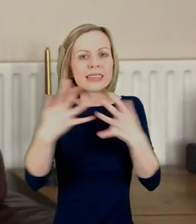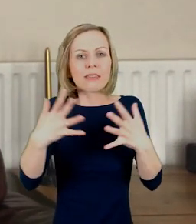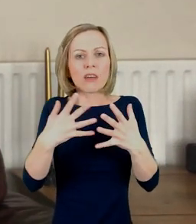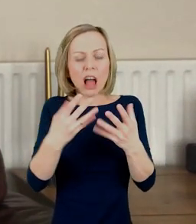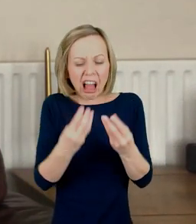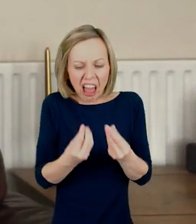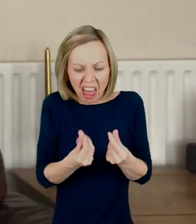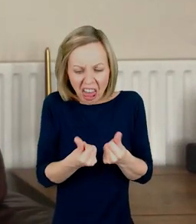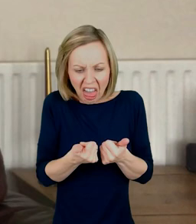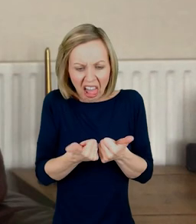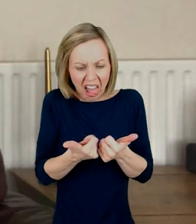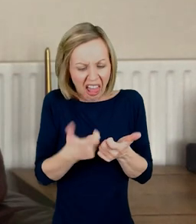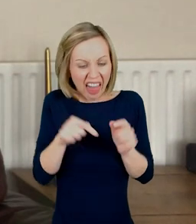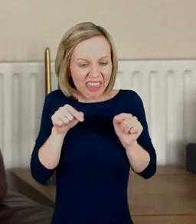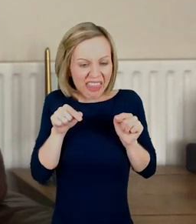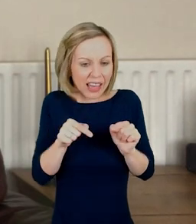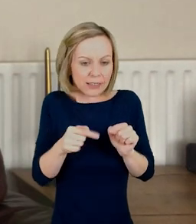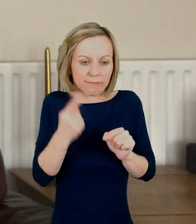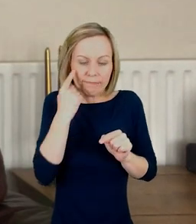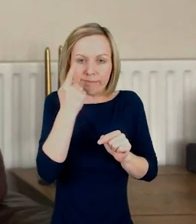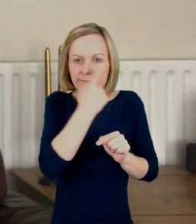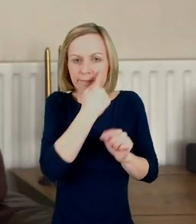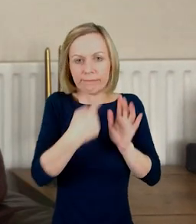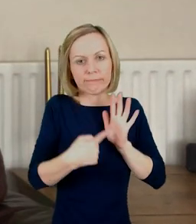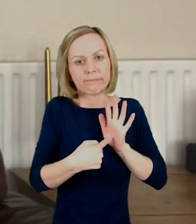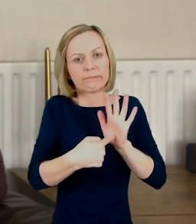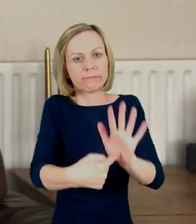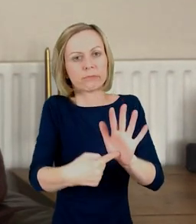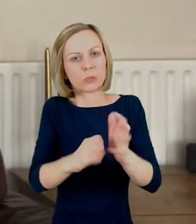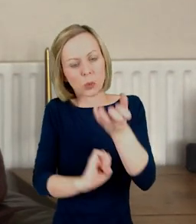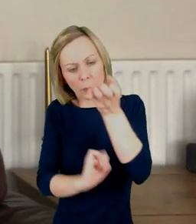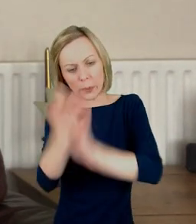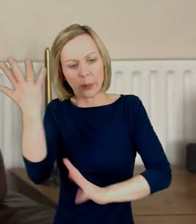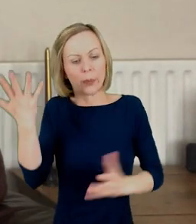you, and it will eat your flesh like fire.